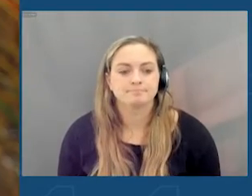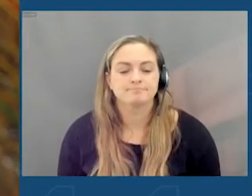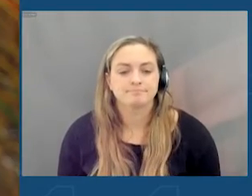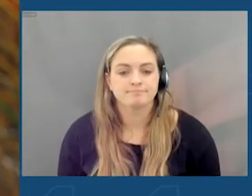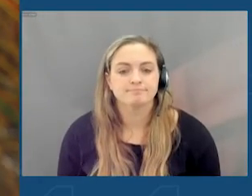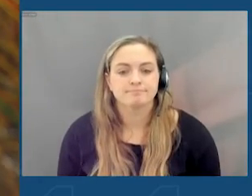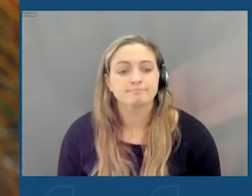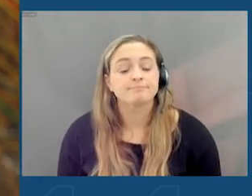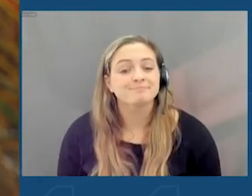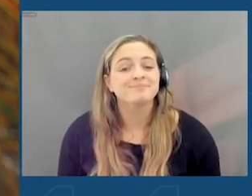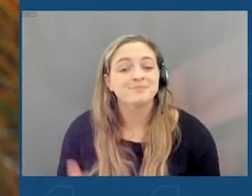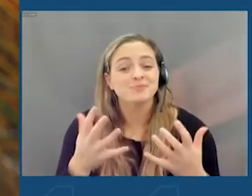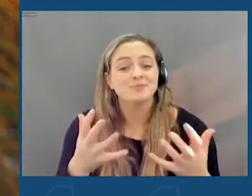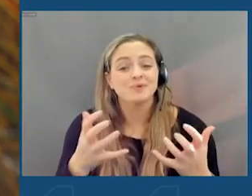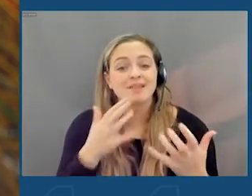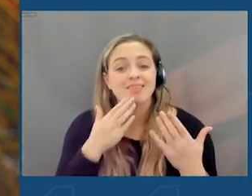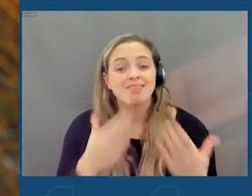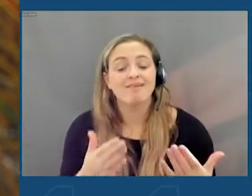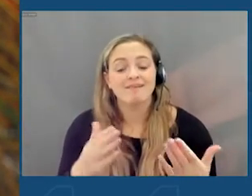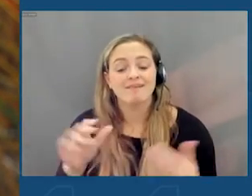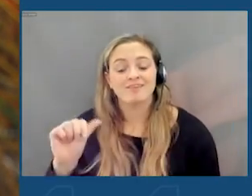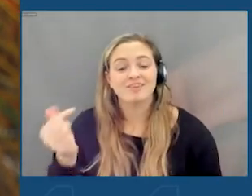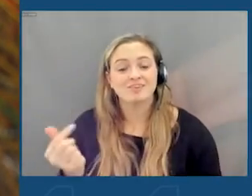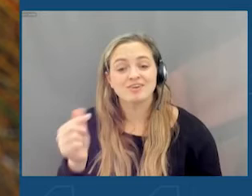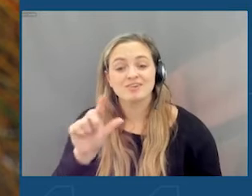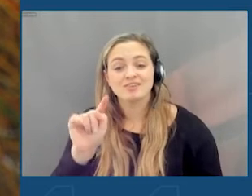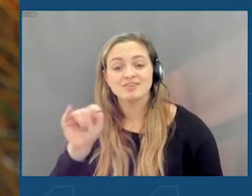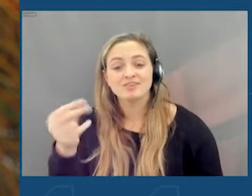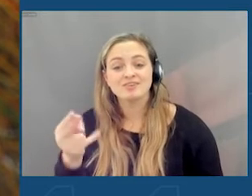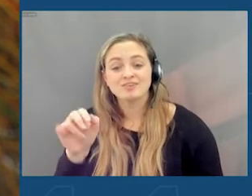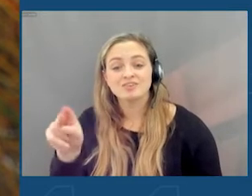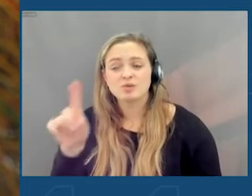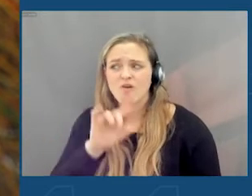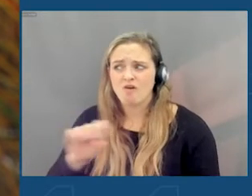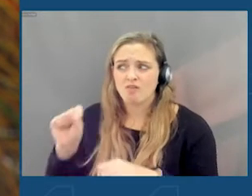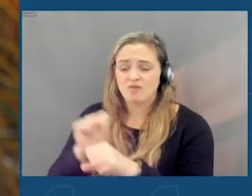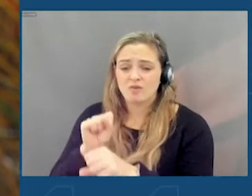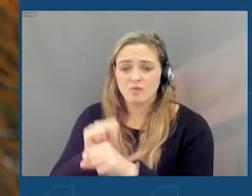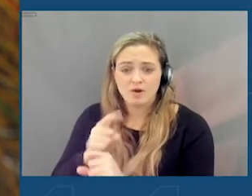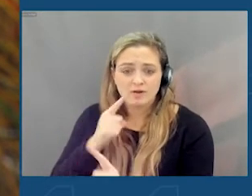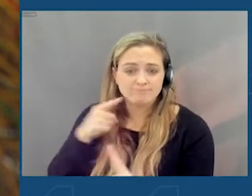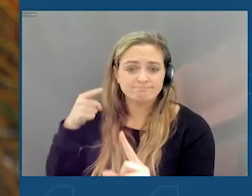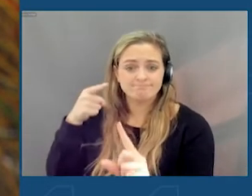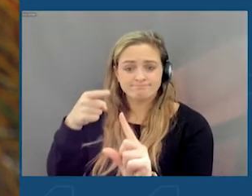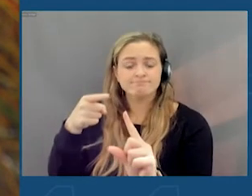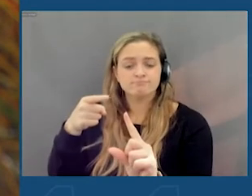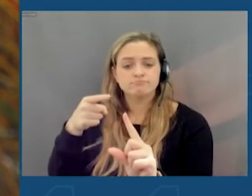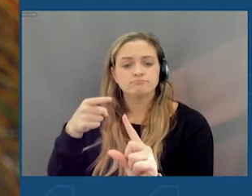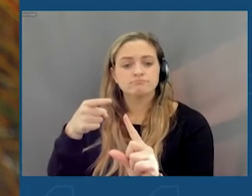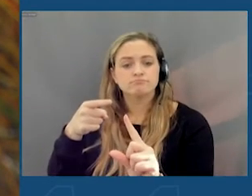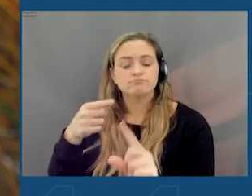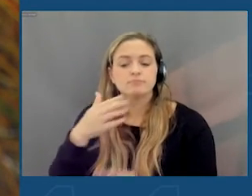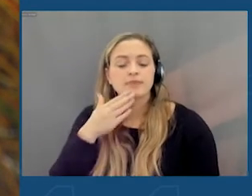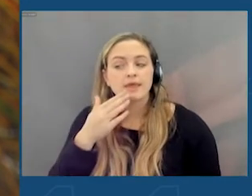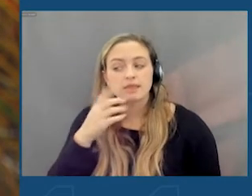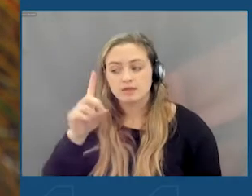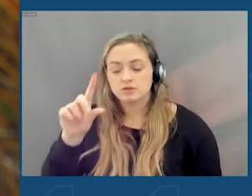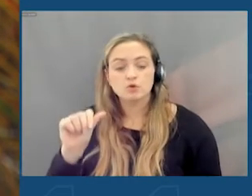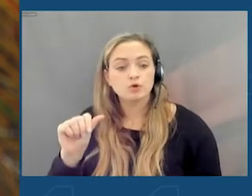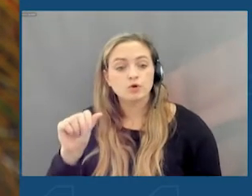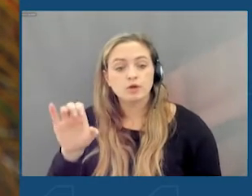And I want to thank our Attorney General, Tish James, for all her work on this initiative. I want to thank the District Attorney,